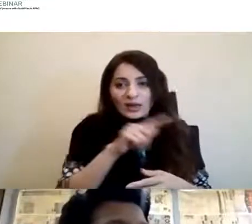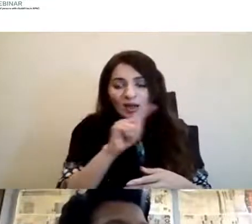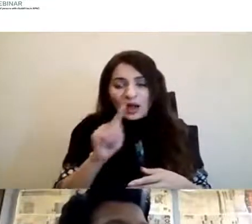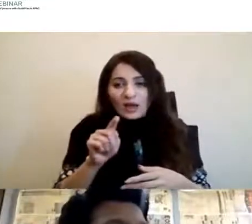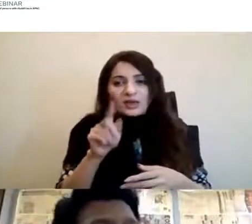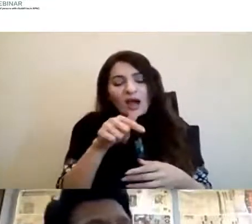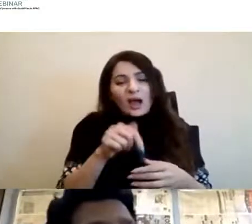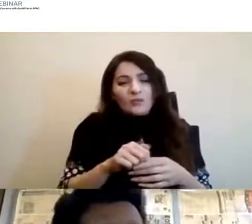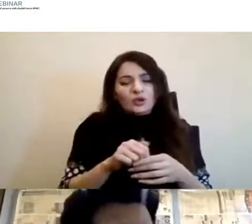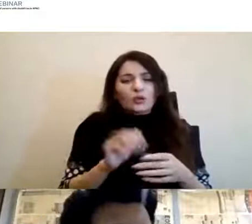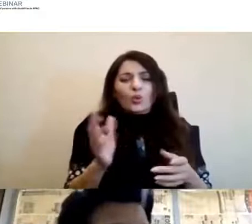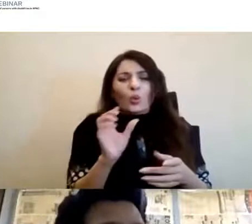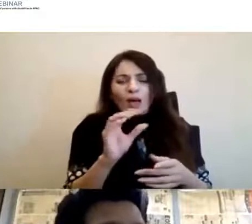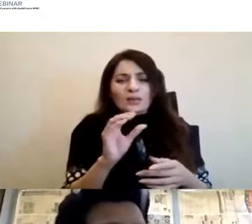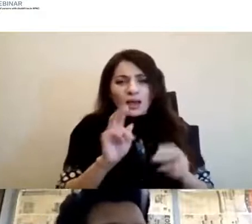that?